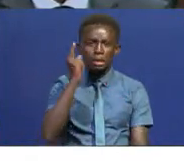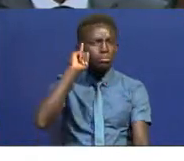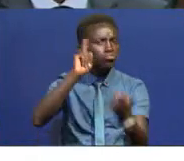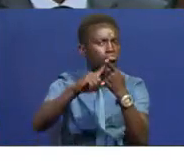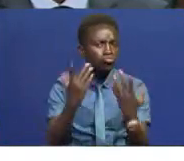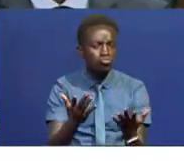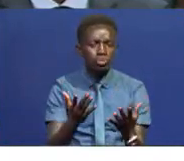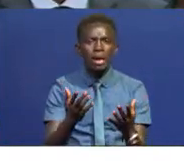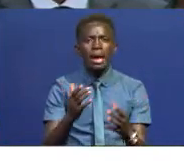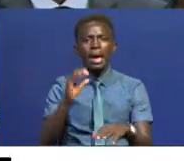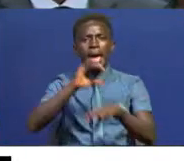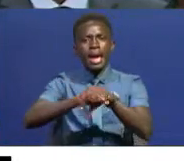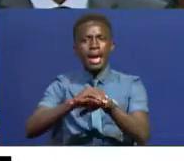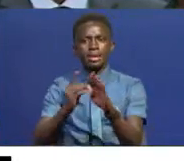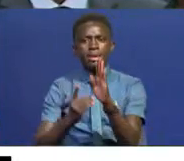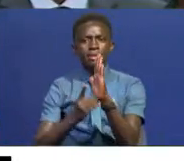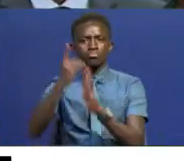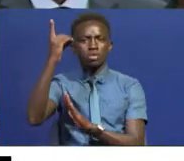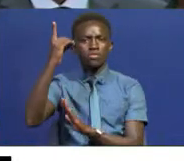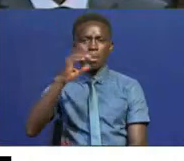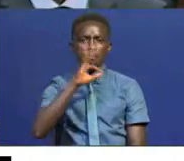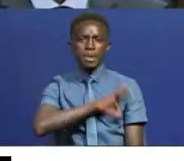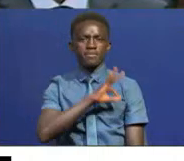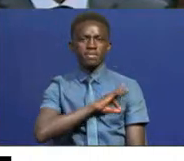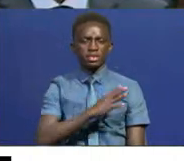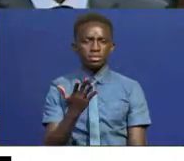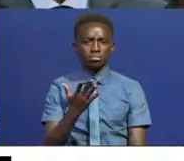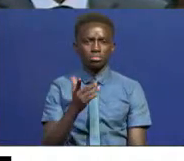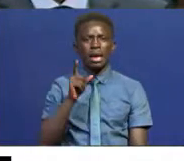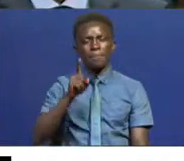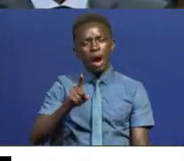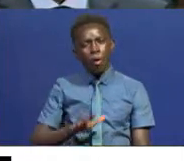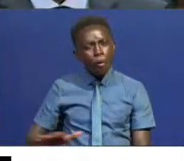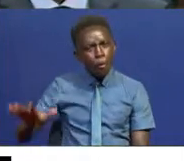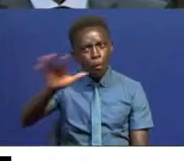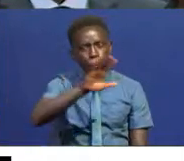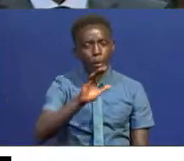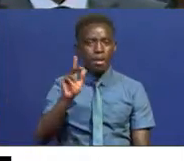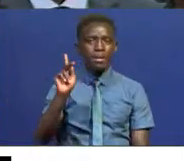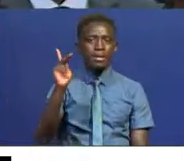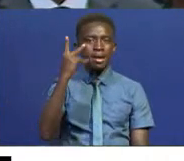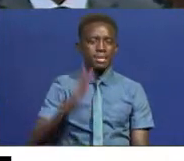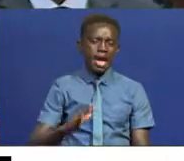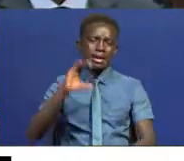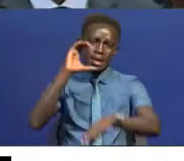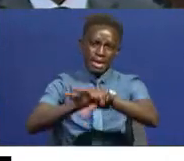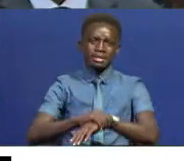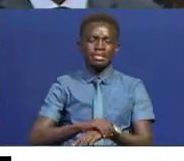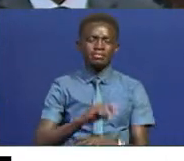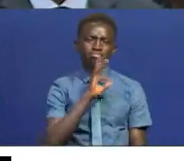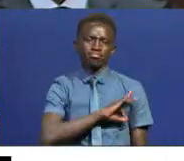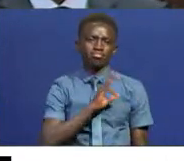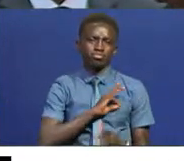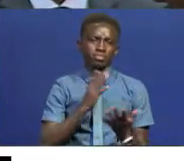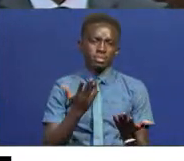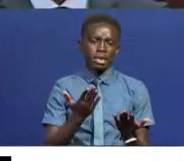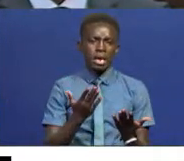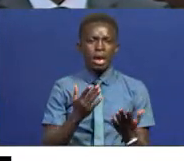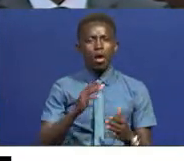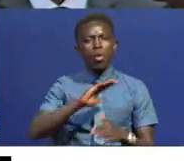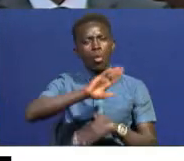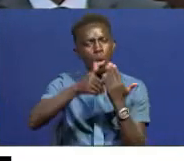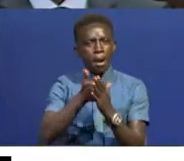of development to reach every citizen. Let us be patriotic servants and diligent